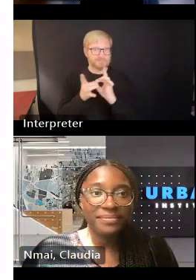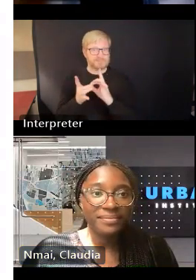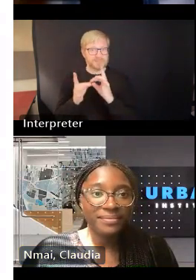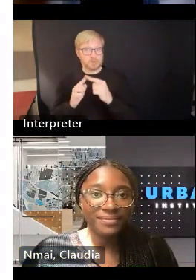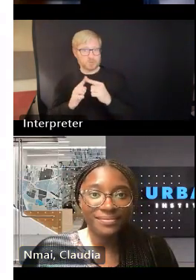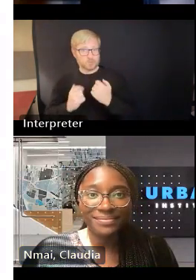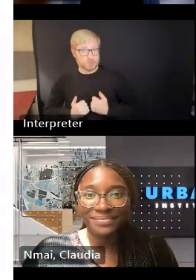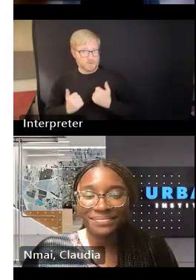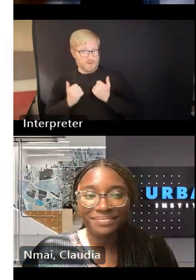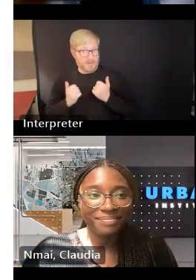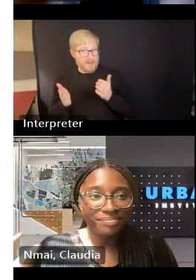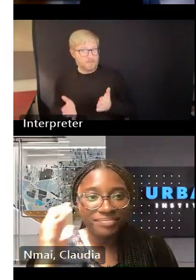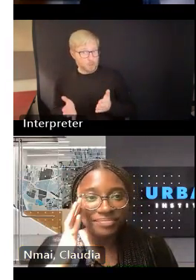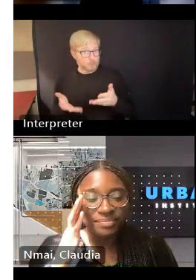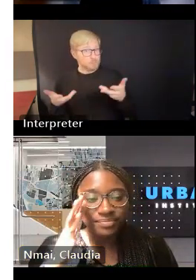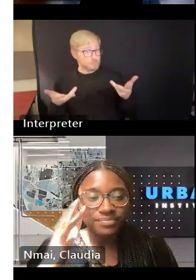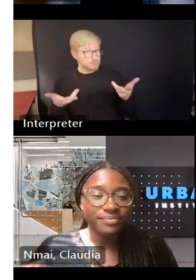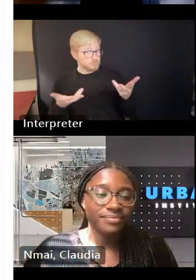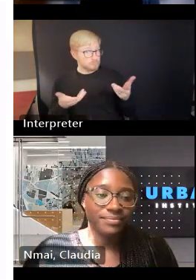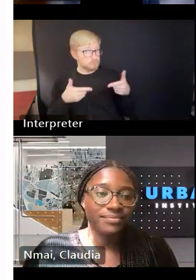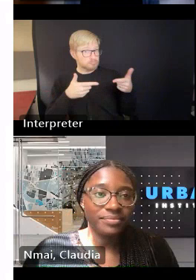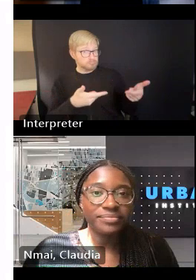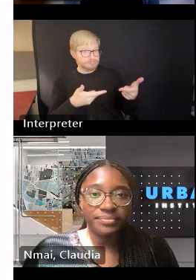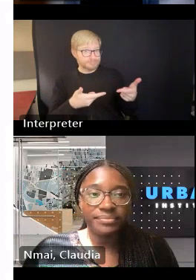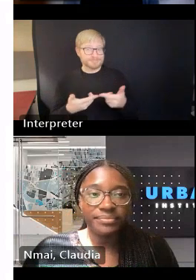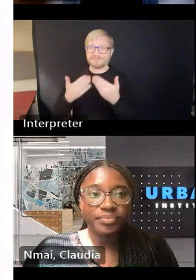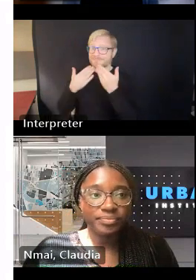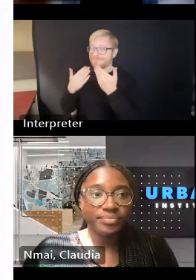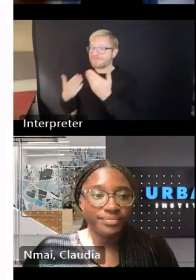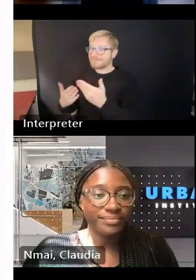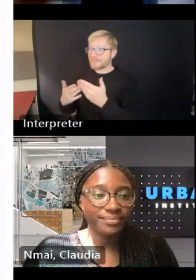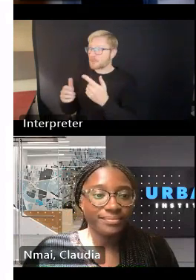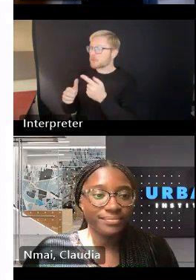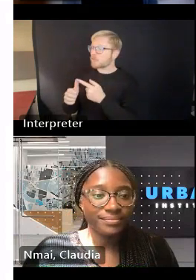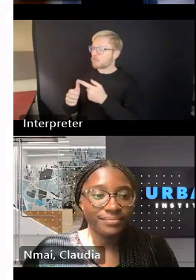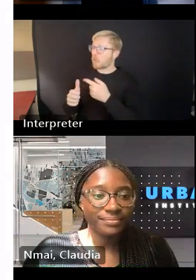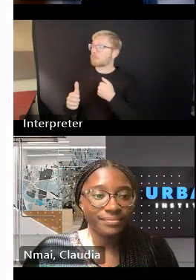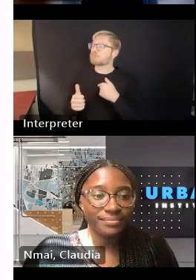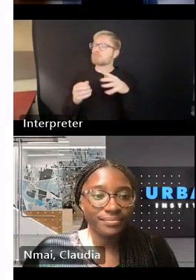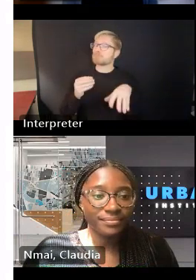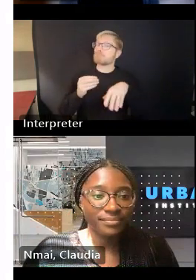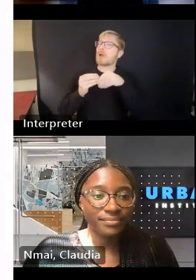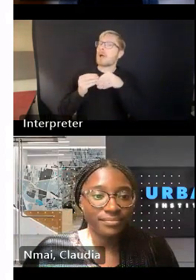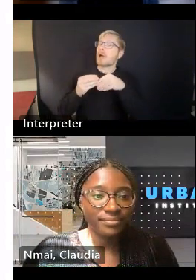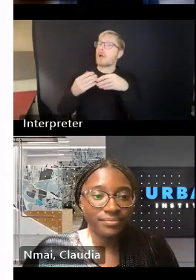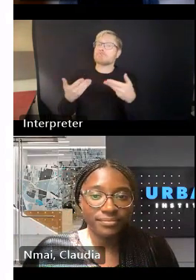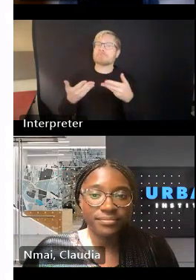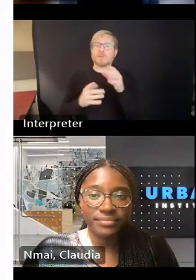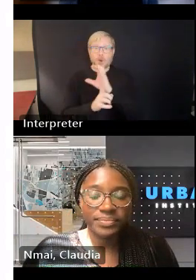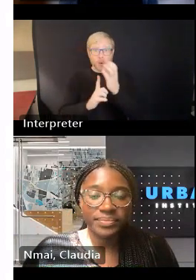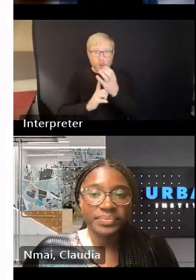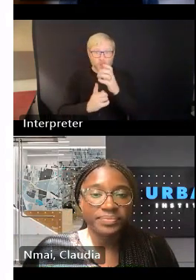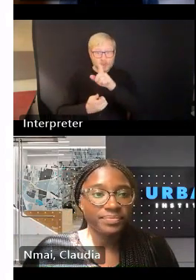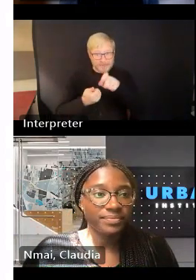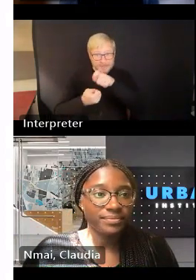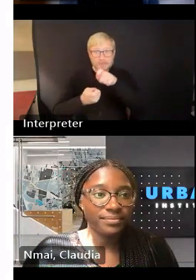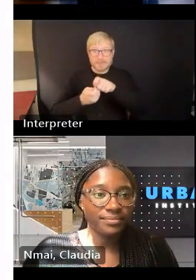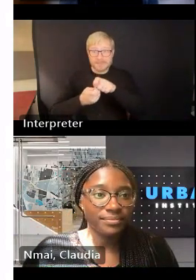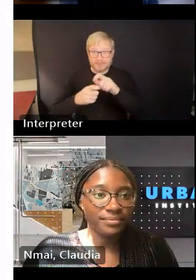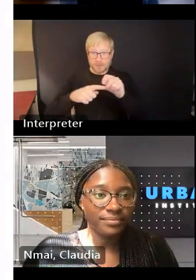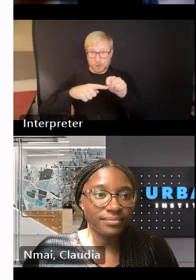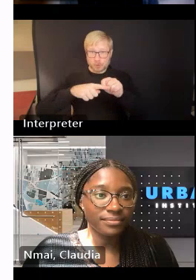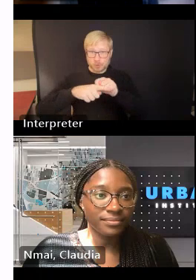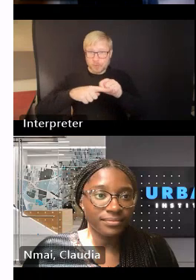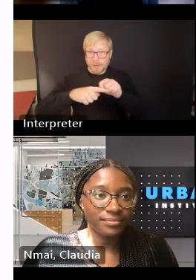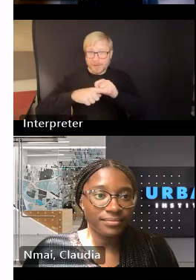Thank you. I would just add 2 points. First, on that third point, the culturally specific trauma-focused training.